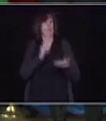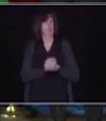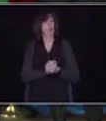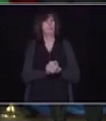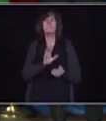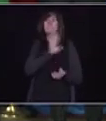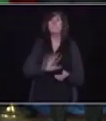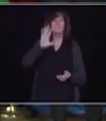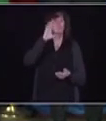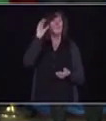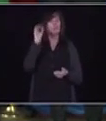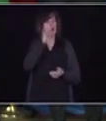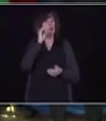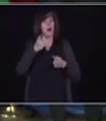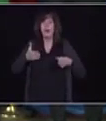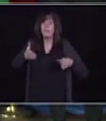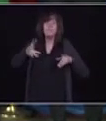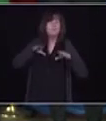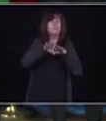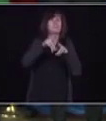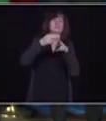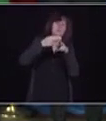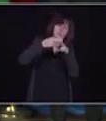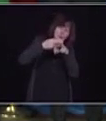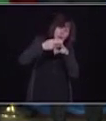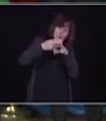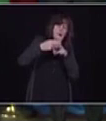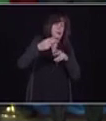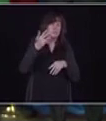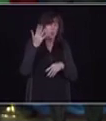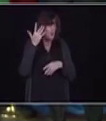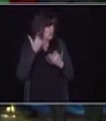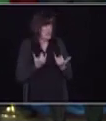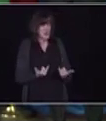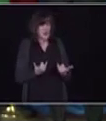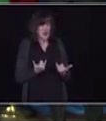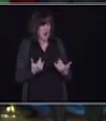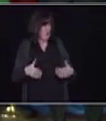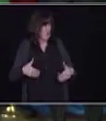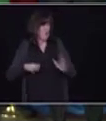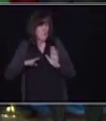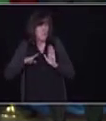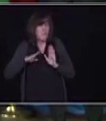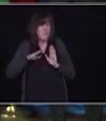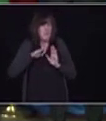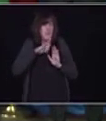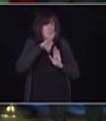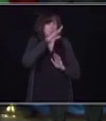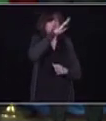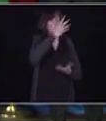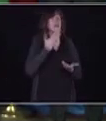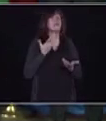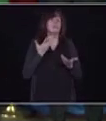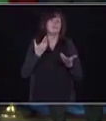measure in response to the exceptional circumstances we're facing. We're asking all Ontarians